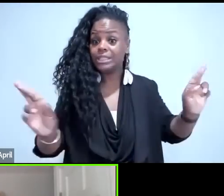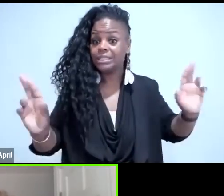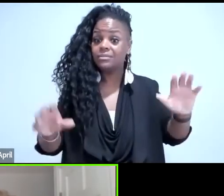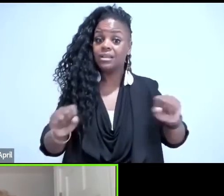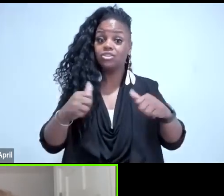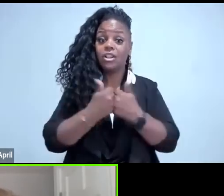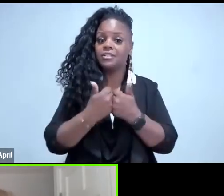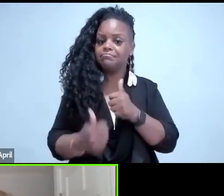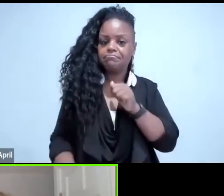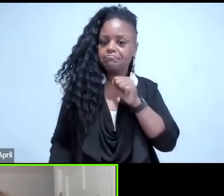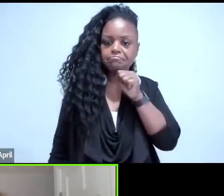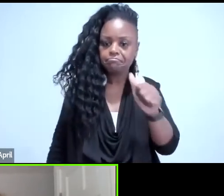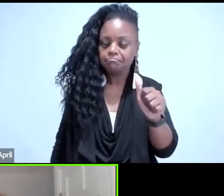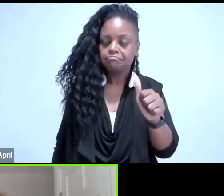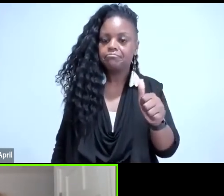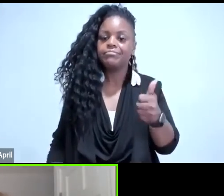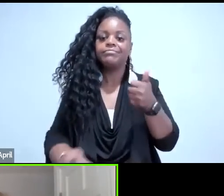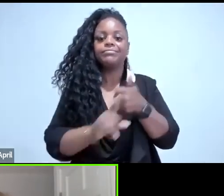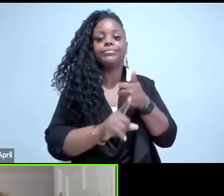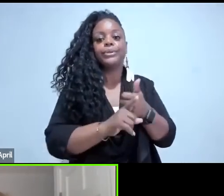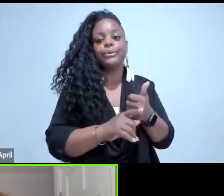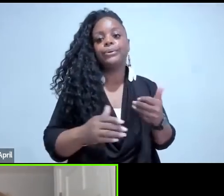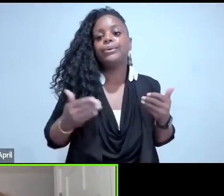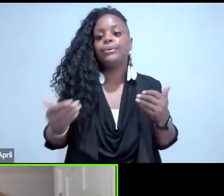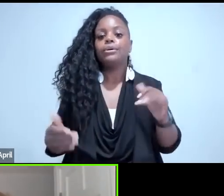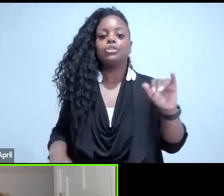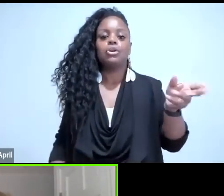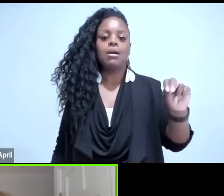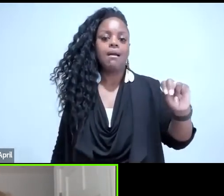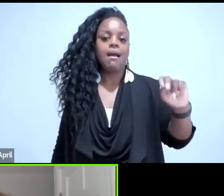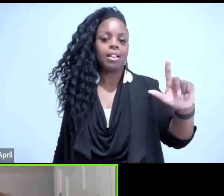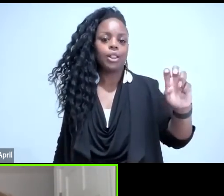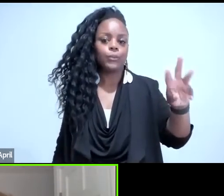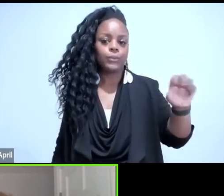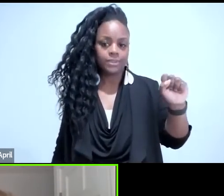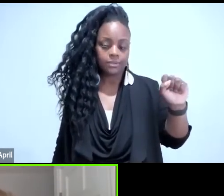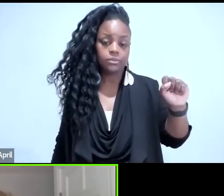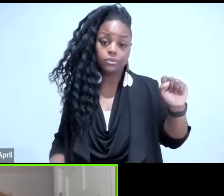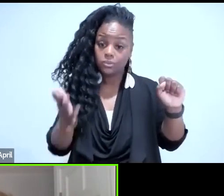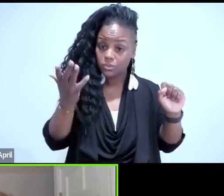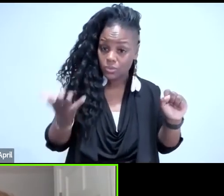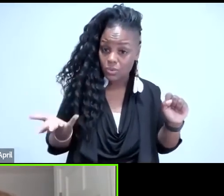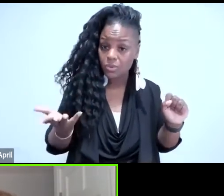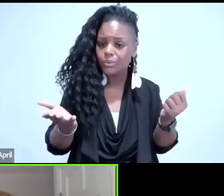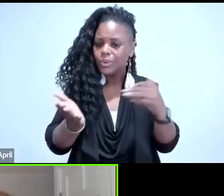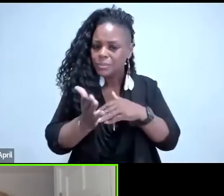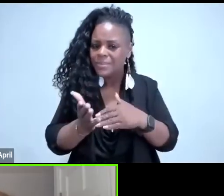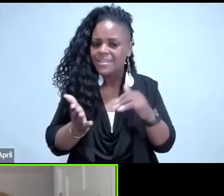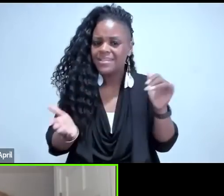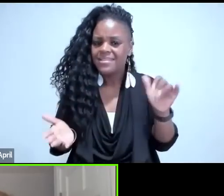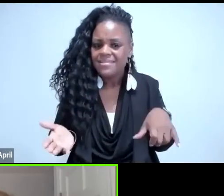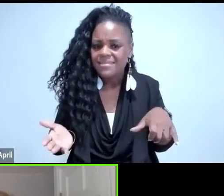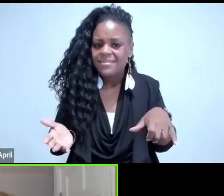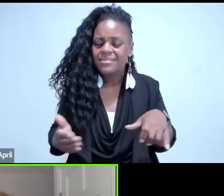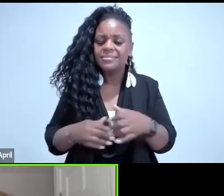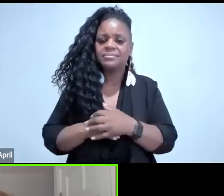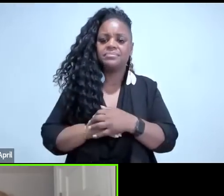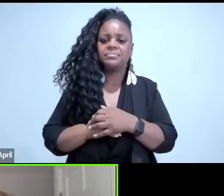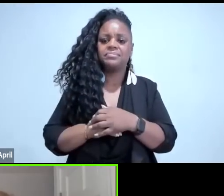is let's not repeat that. Let's provide the space and the resources to build the kinds of things